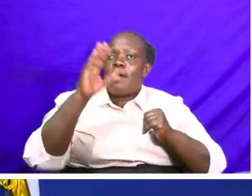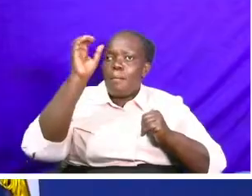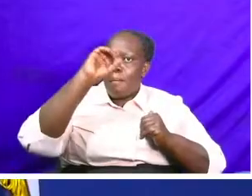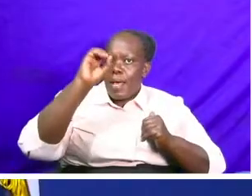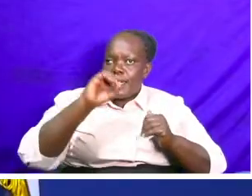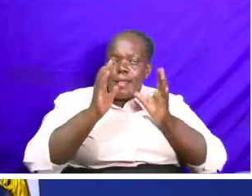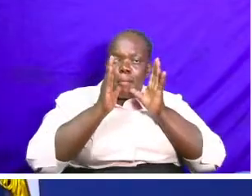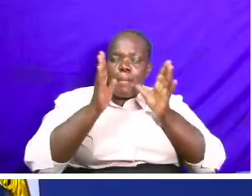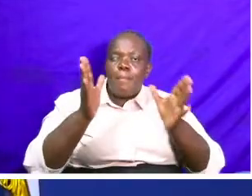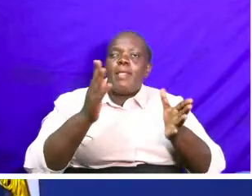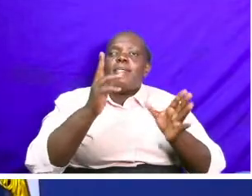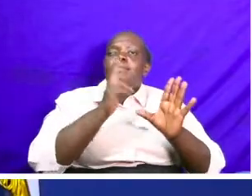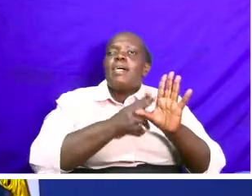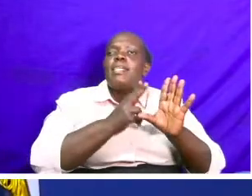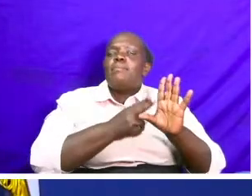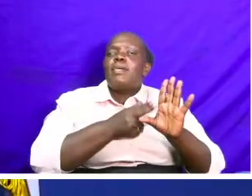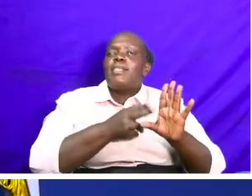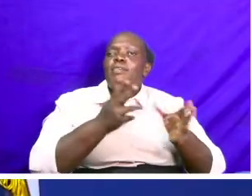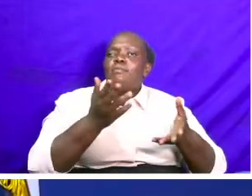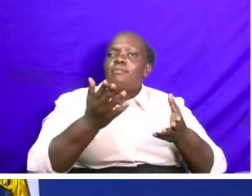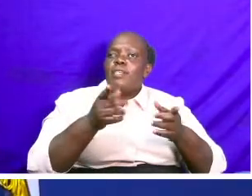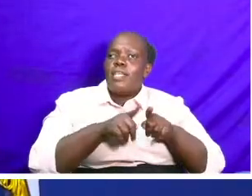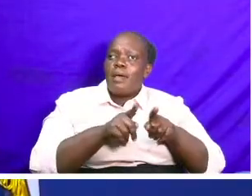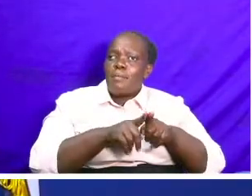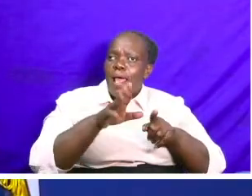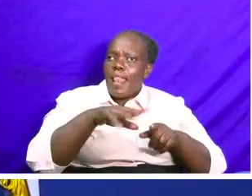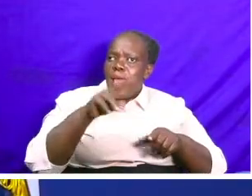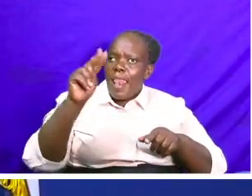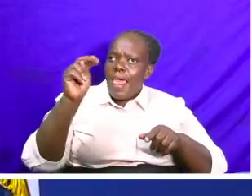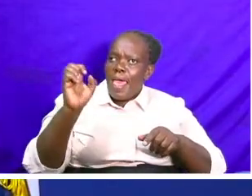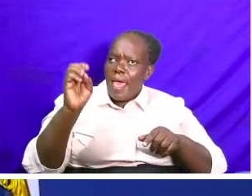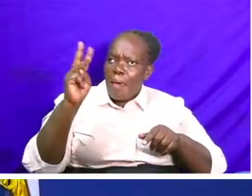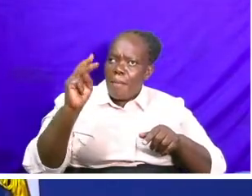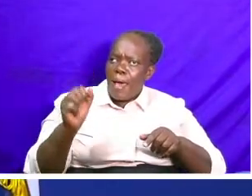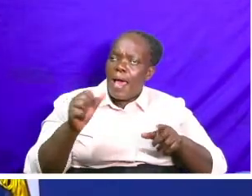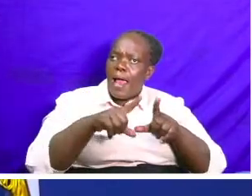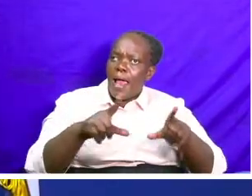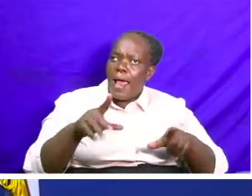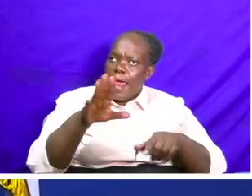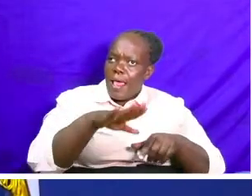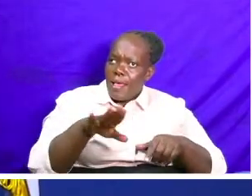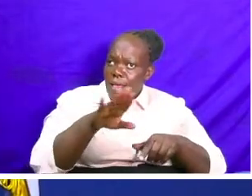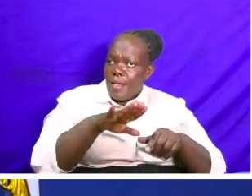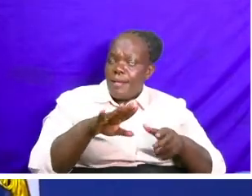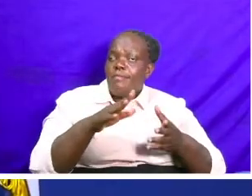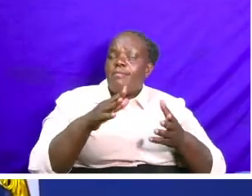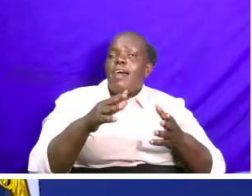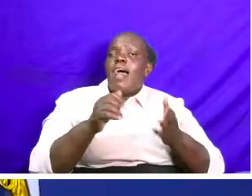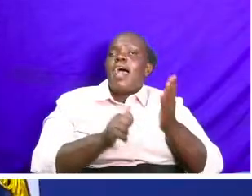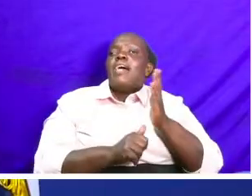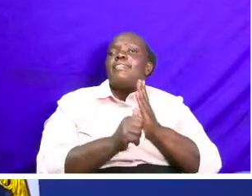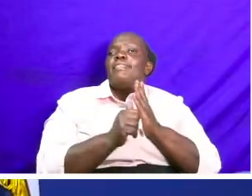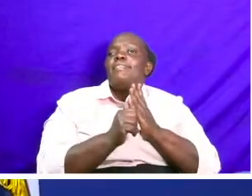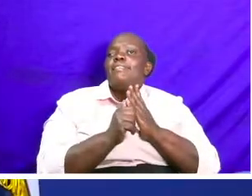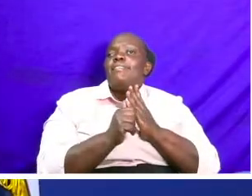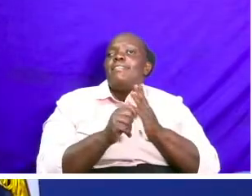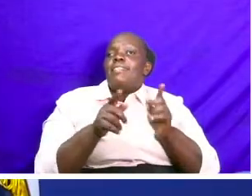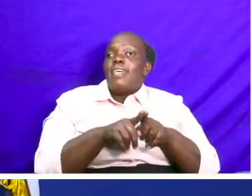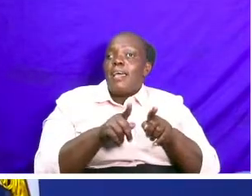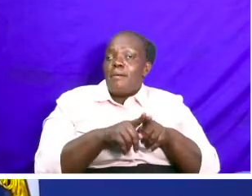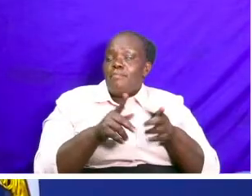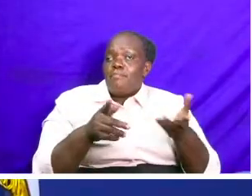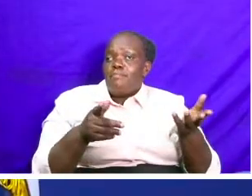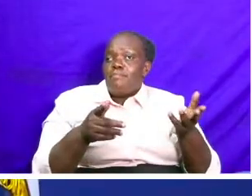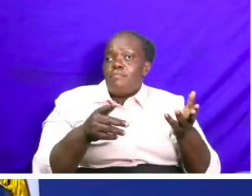public participation approval rating and the issuance of a NEMA license under the Environmental Management and Coordination Act. Claims suggesting